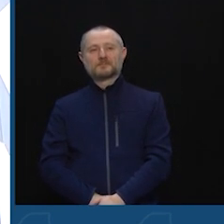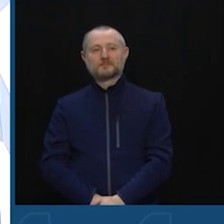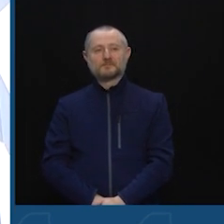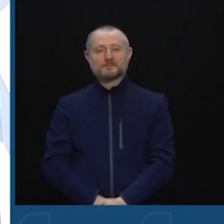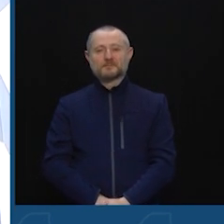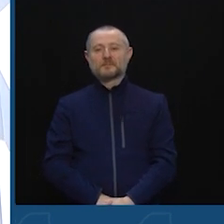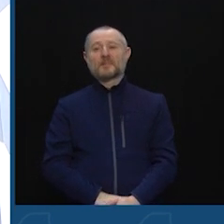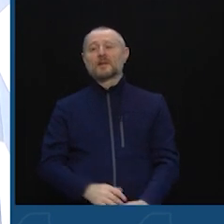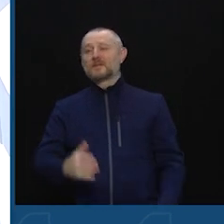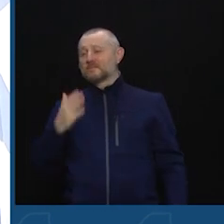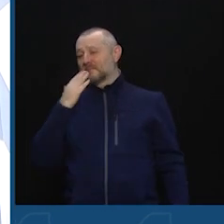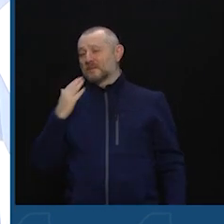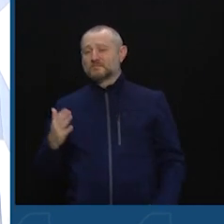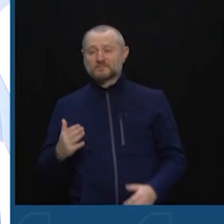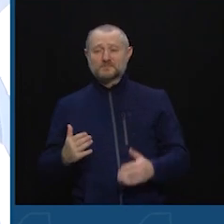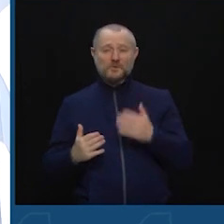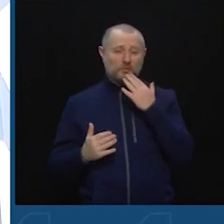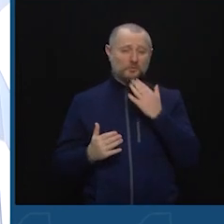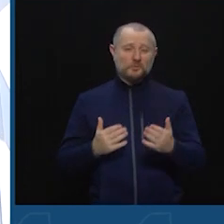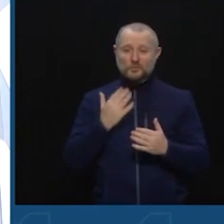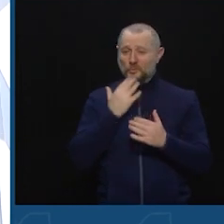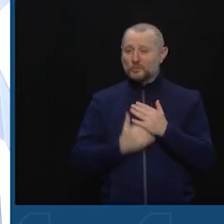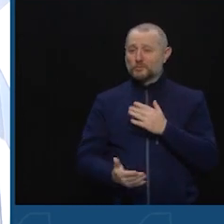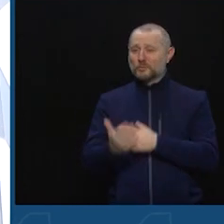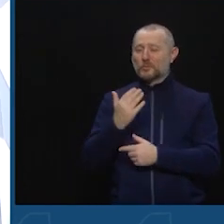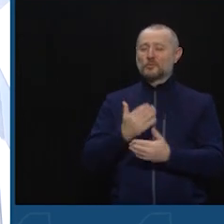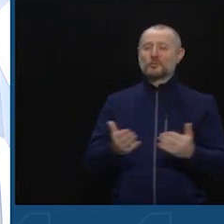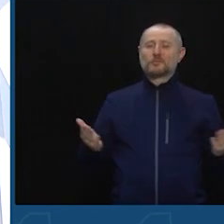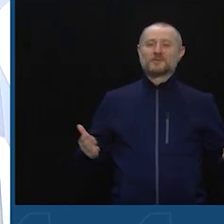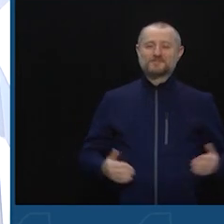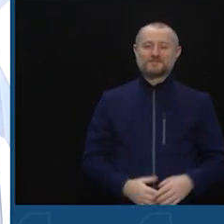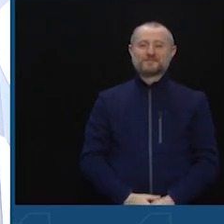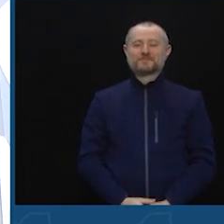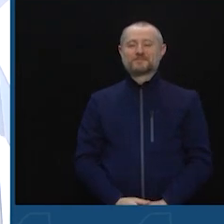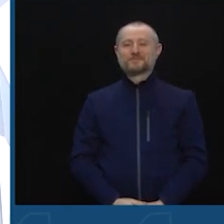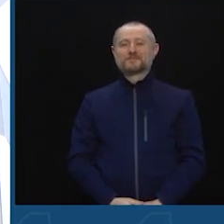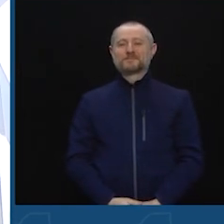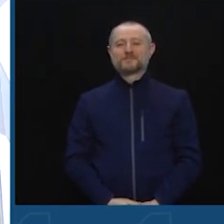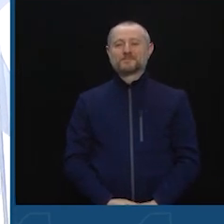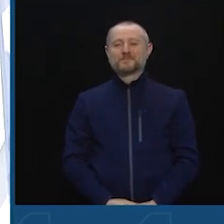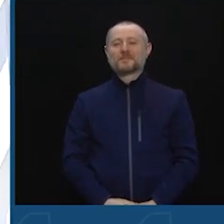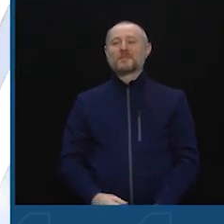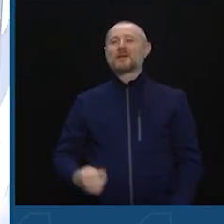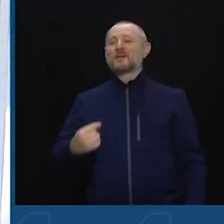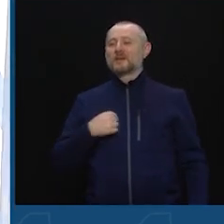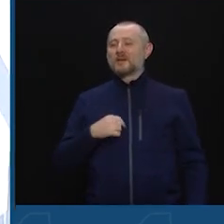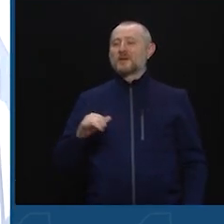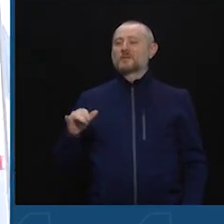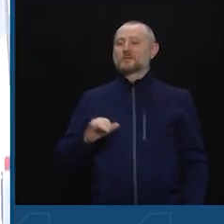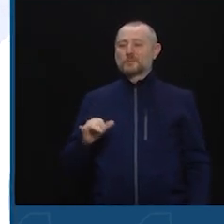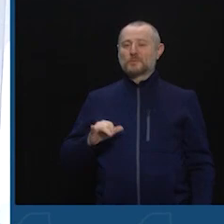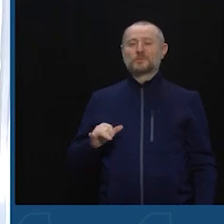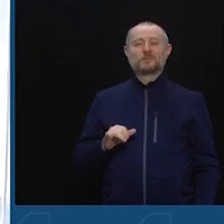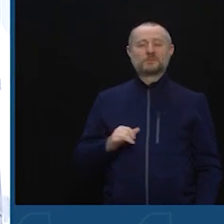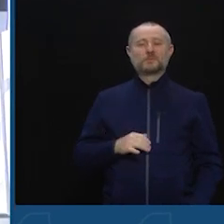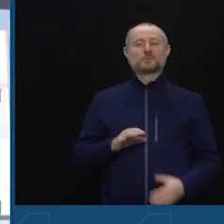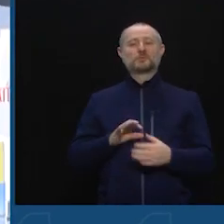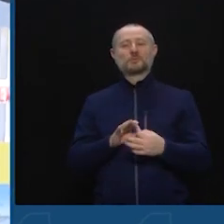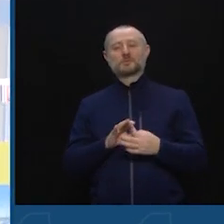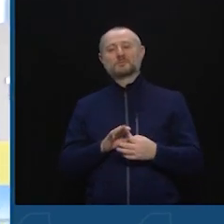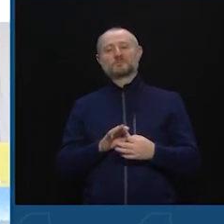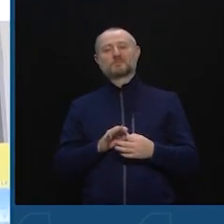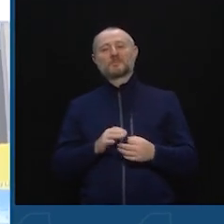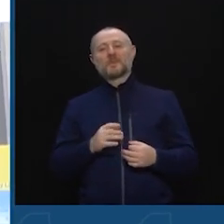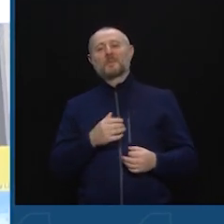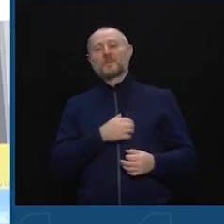Thank you very much, and good morning, everyone. You know, I too join with the City of New York and our mayor for